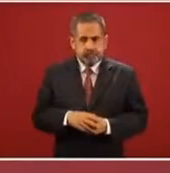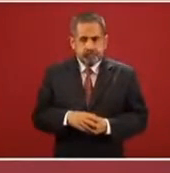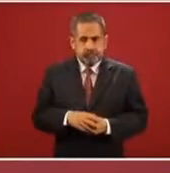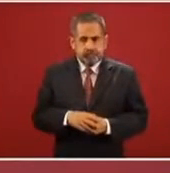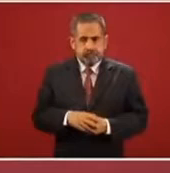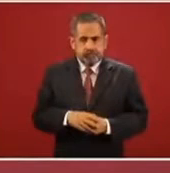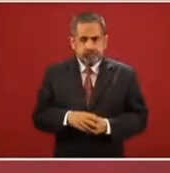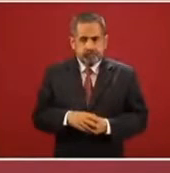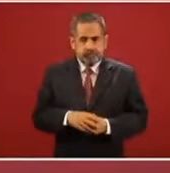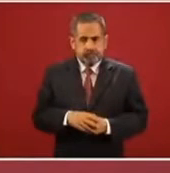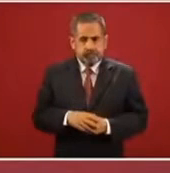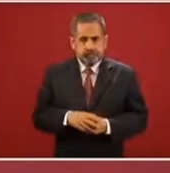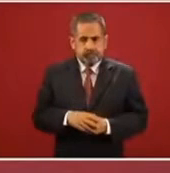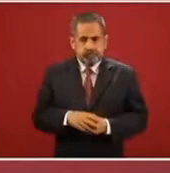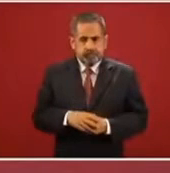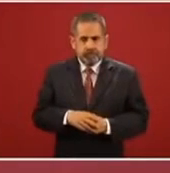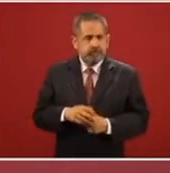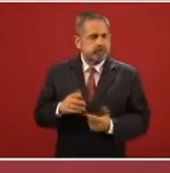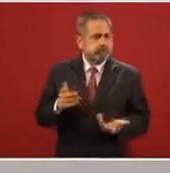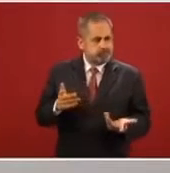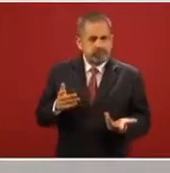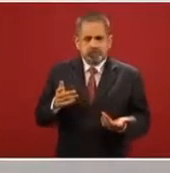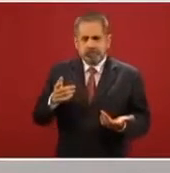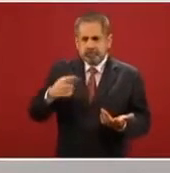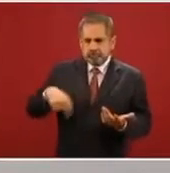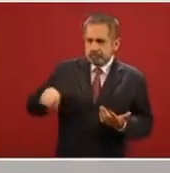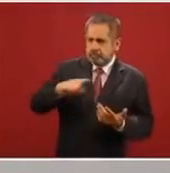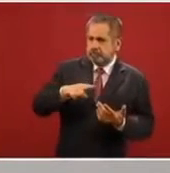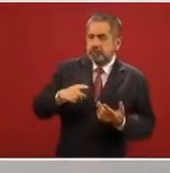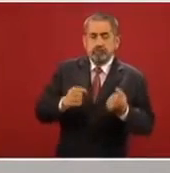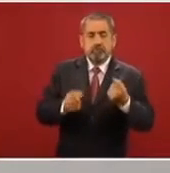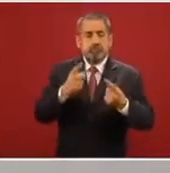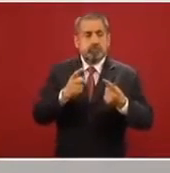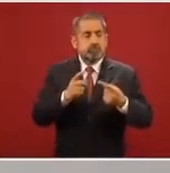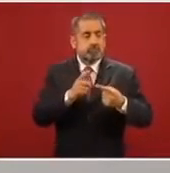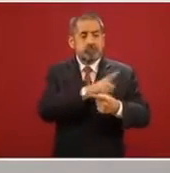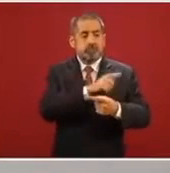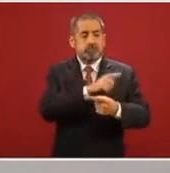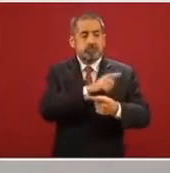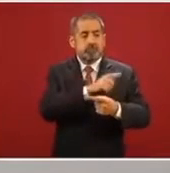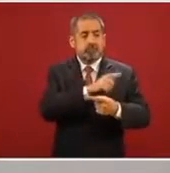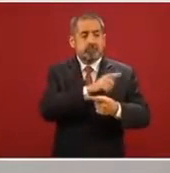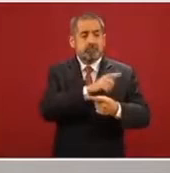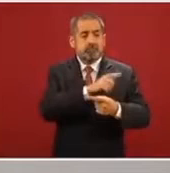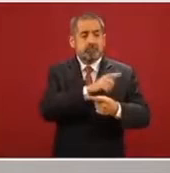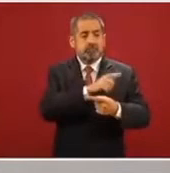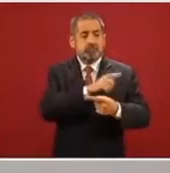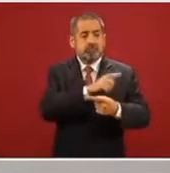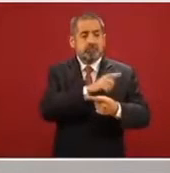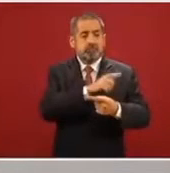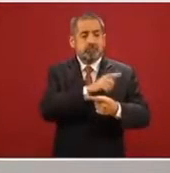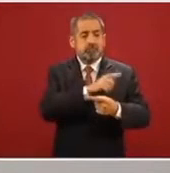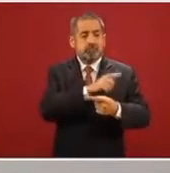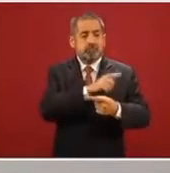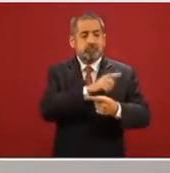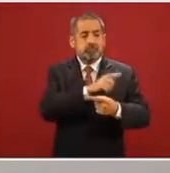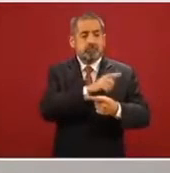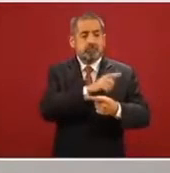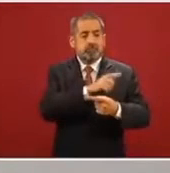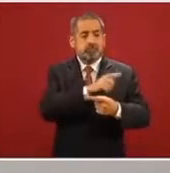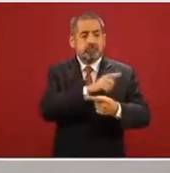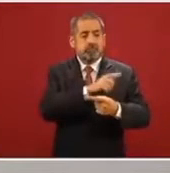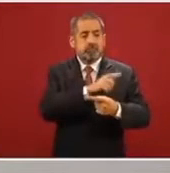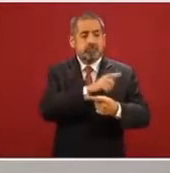have any disposition de sumarse a la causa to adhere